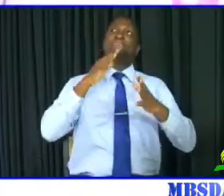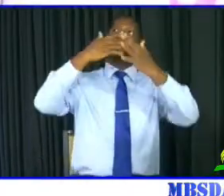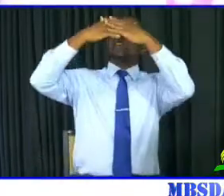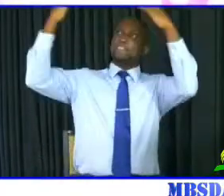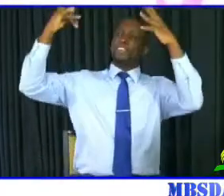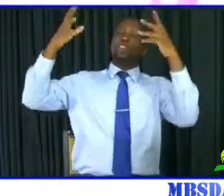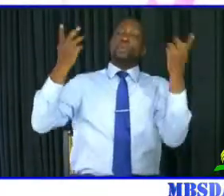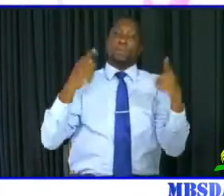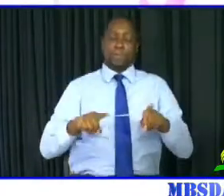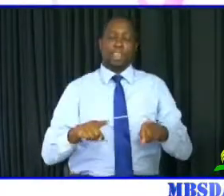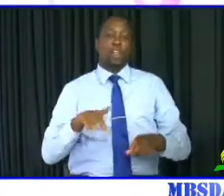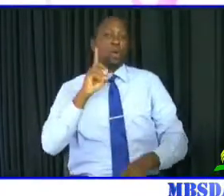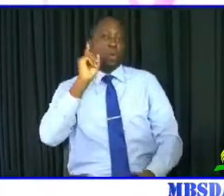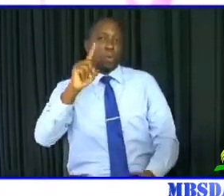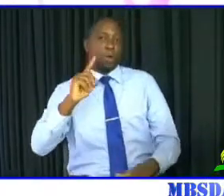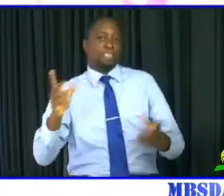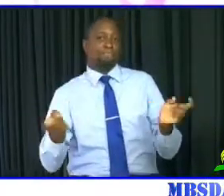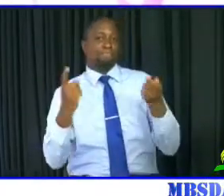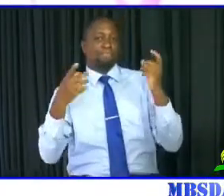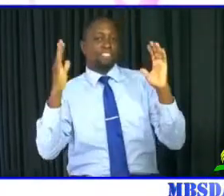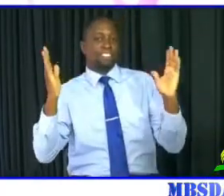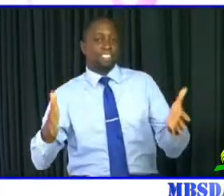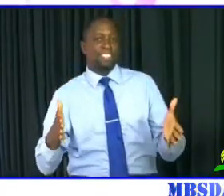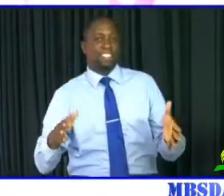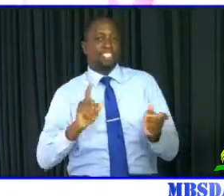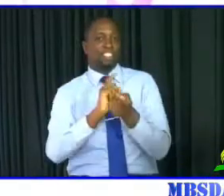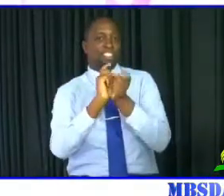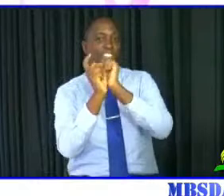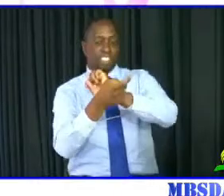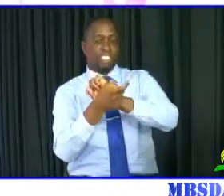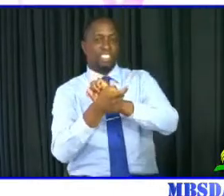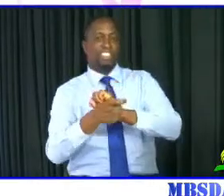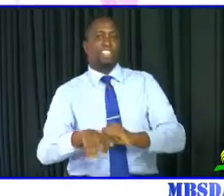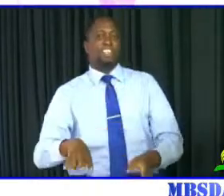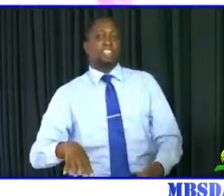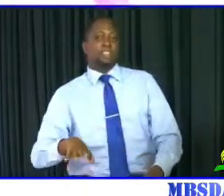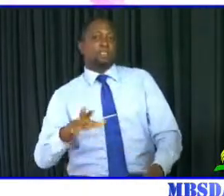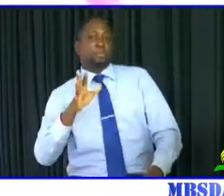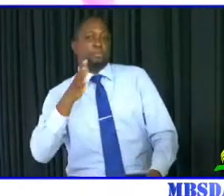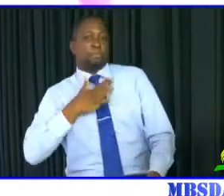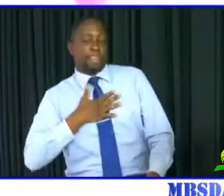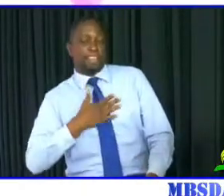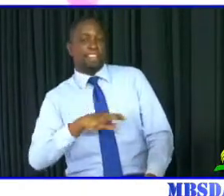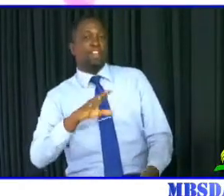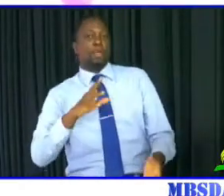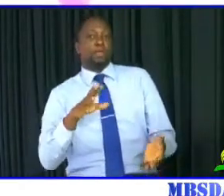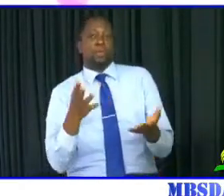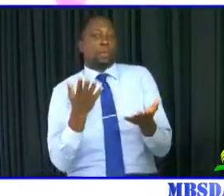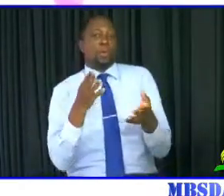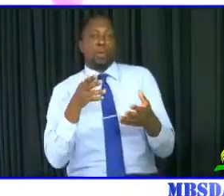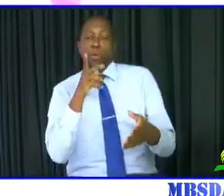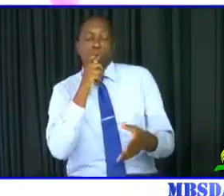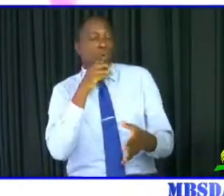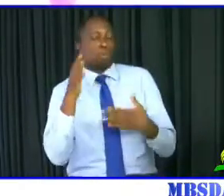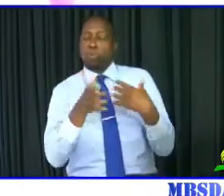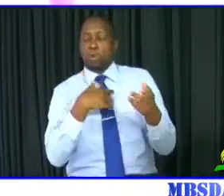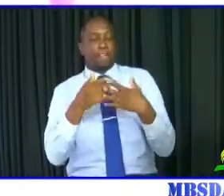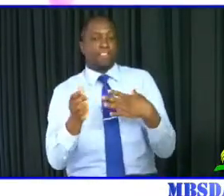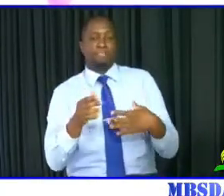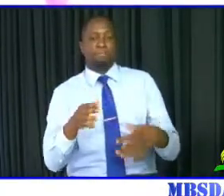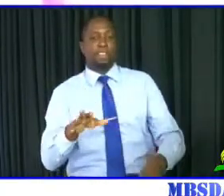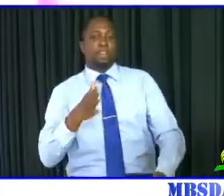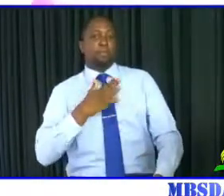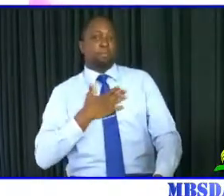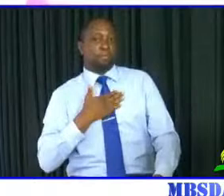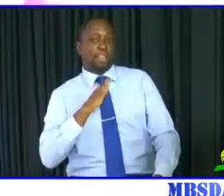sister, my cousin, my aunt, my grandpa, my grandma. And I also got a word for those